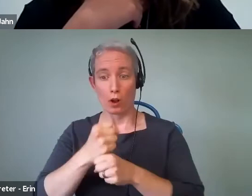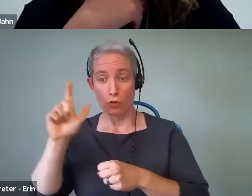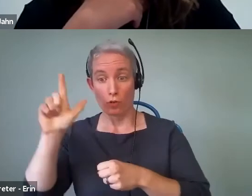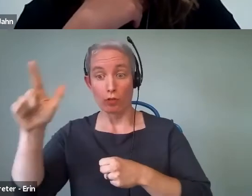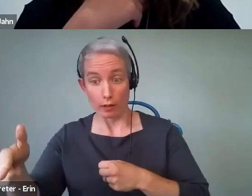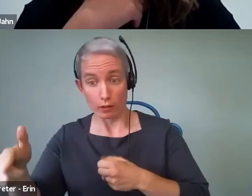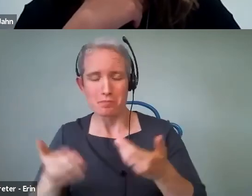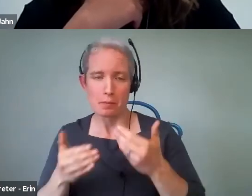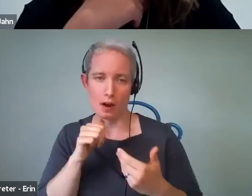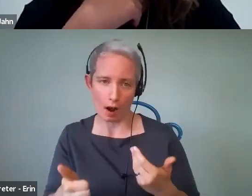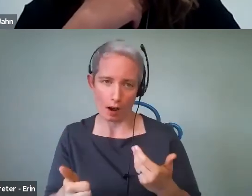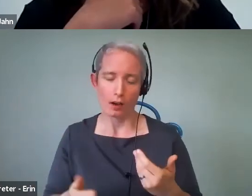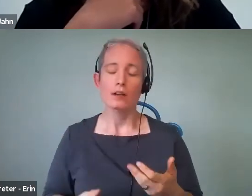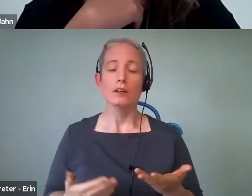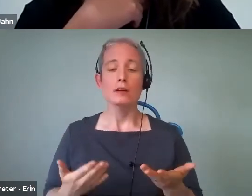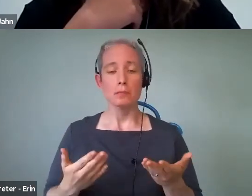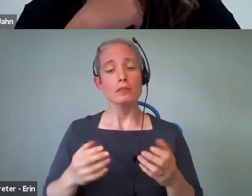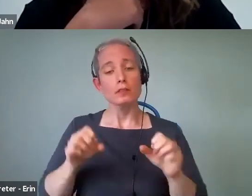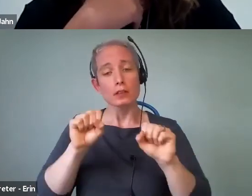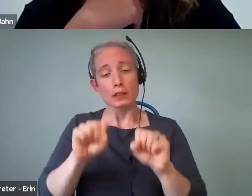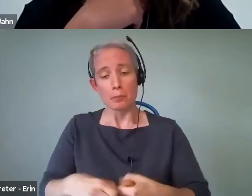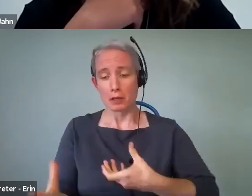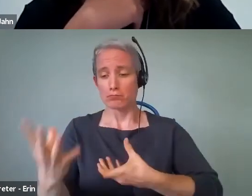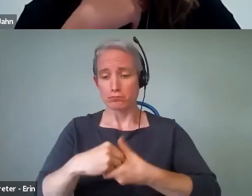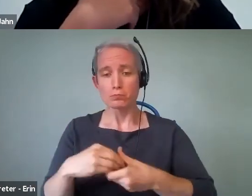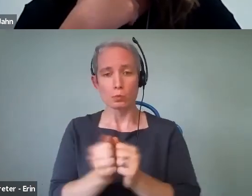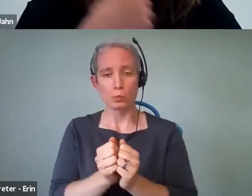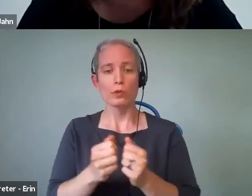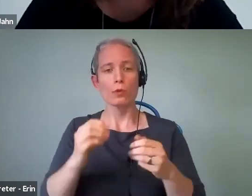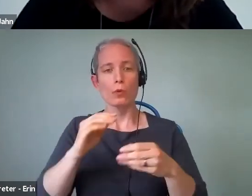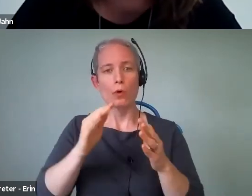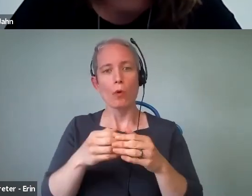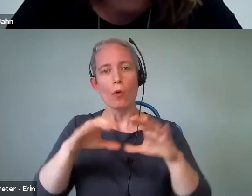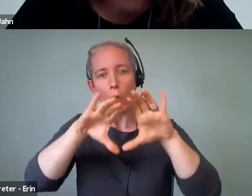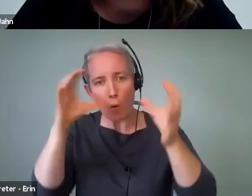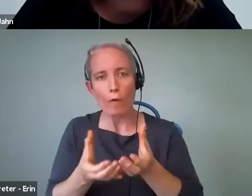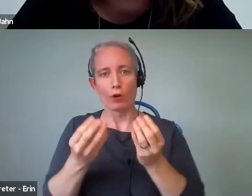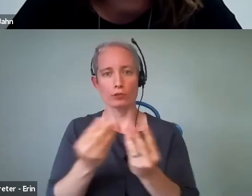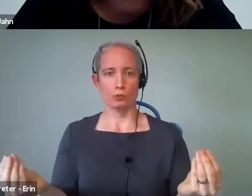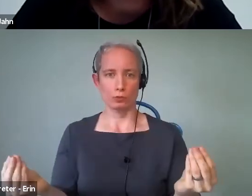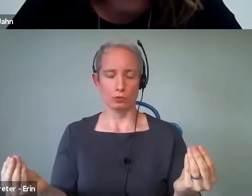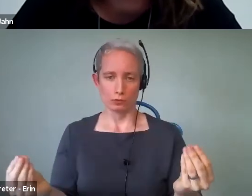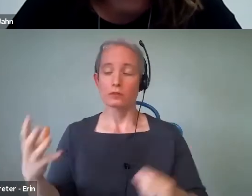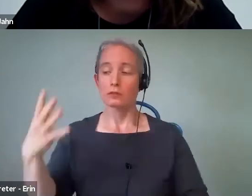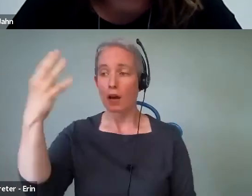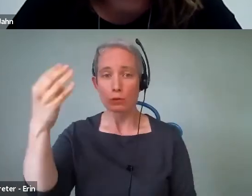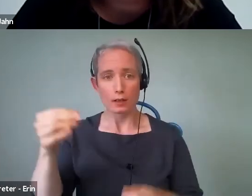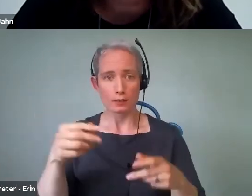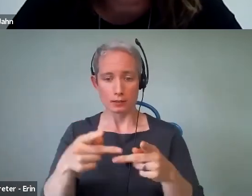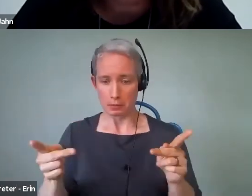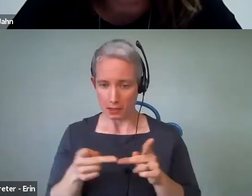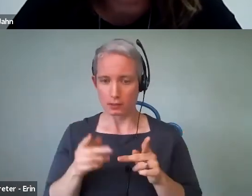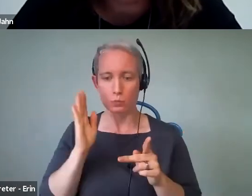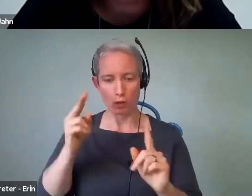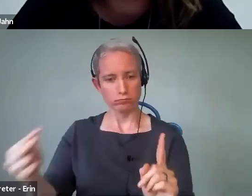part of the overall solution and mix. I do think we'll look at outdoor spaces differently,